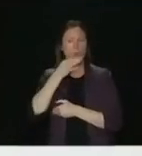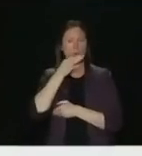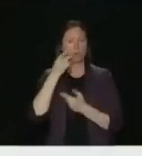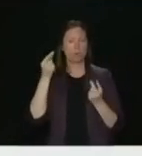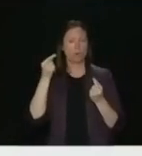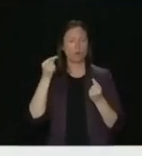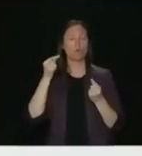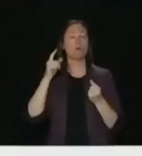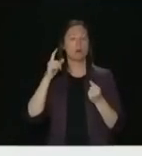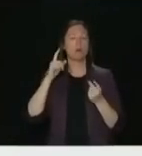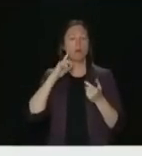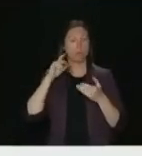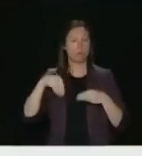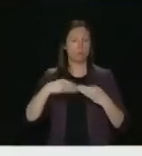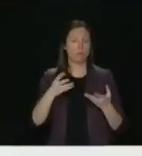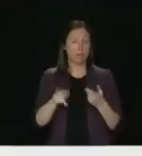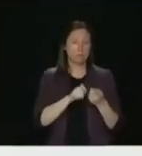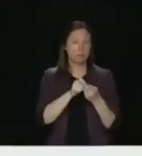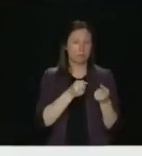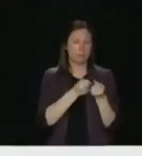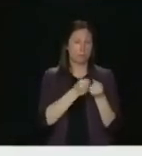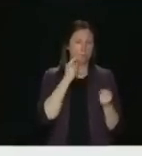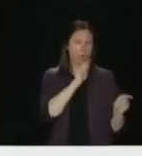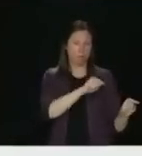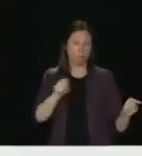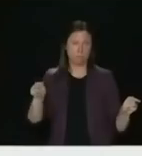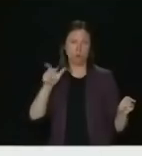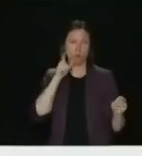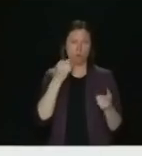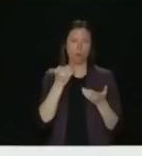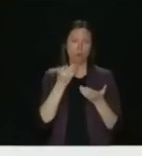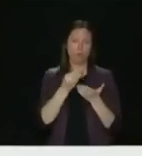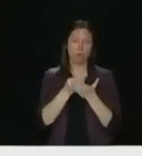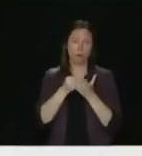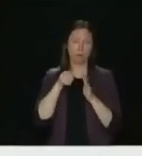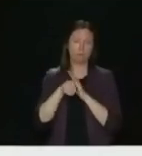launching specific support for those businesses.